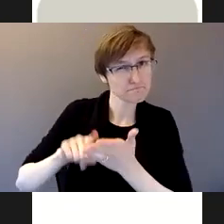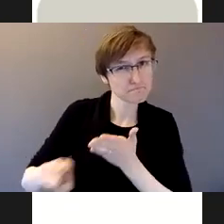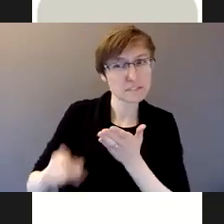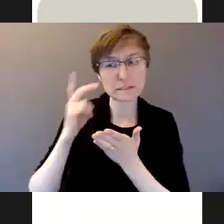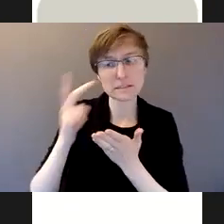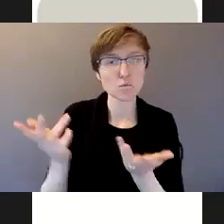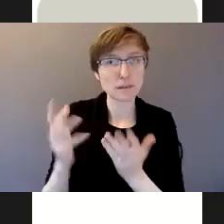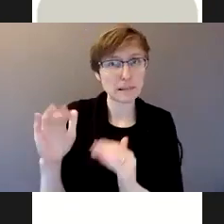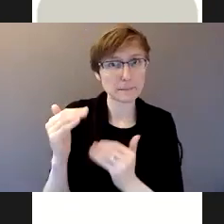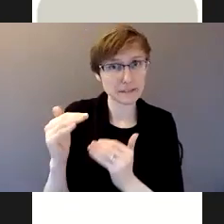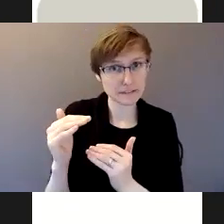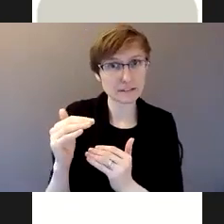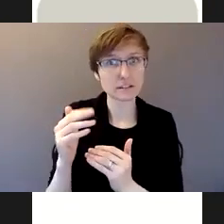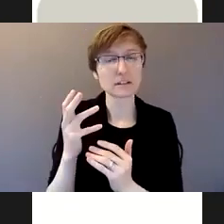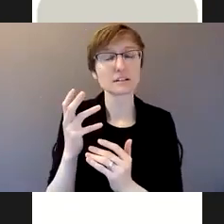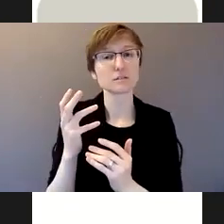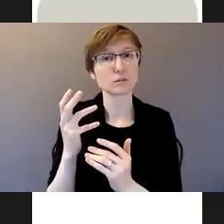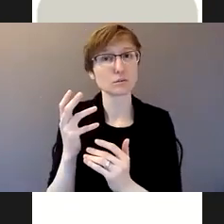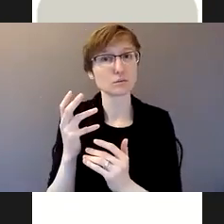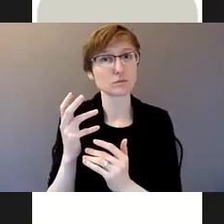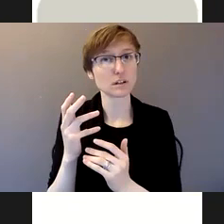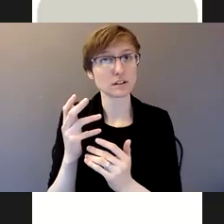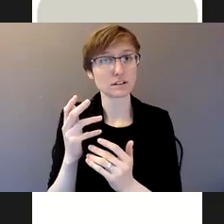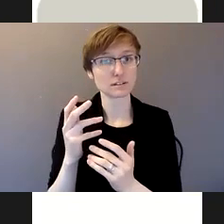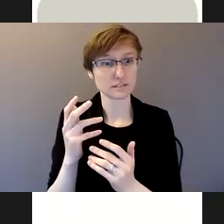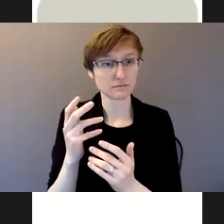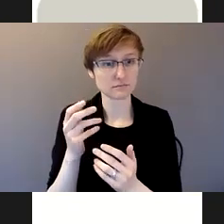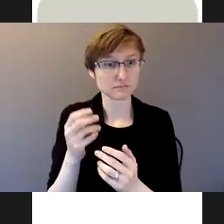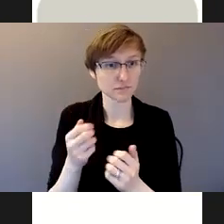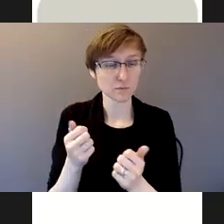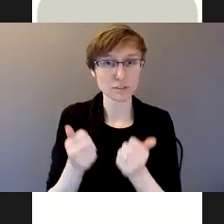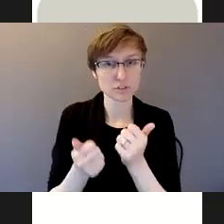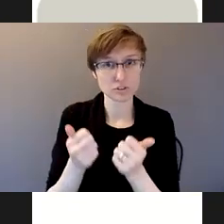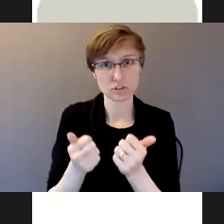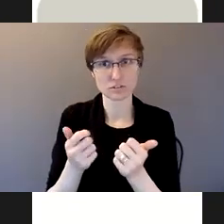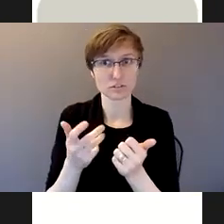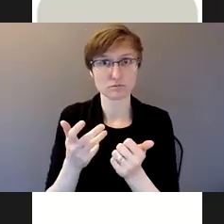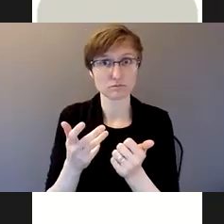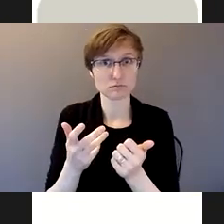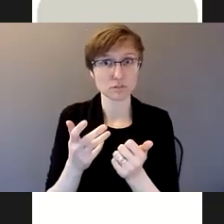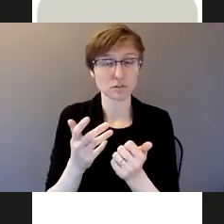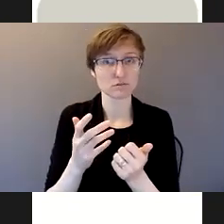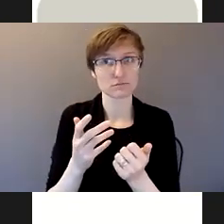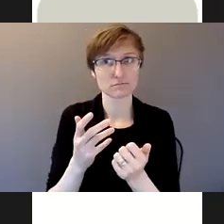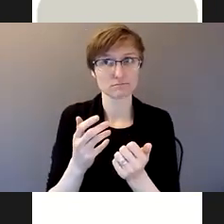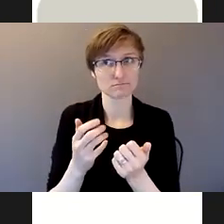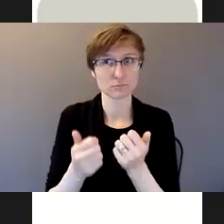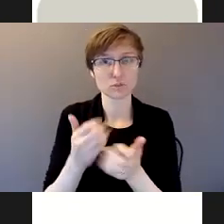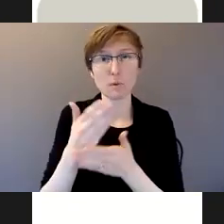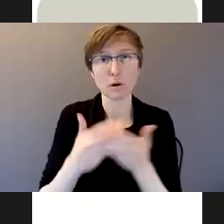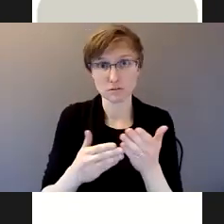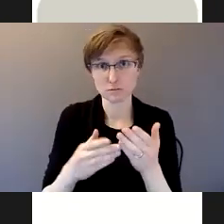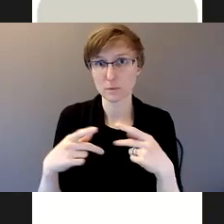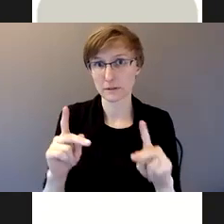restrictions. And this is blocked out from the one that's with you guys, but the law specifies that there are formal requirements. So there must